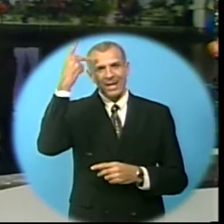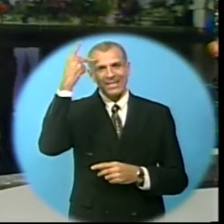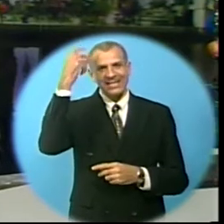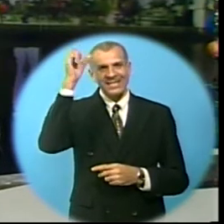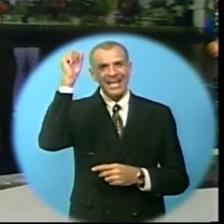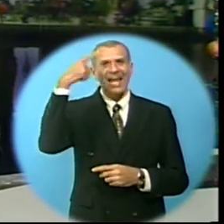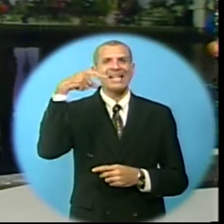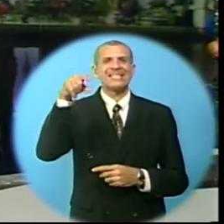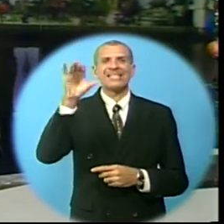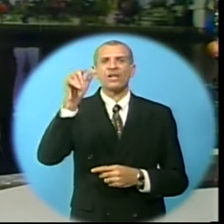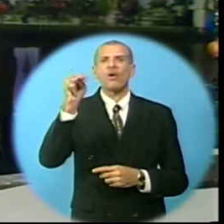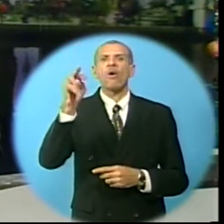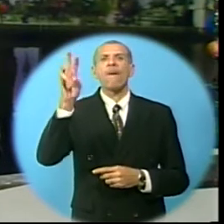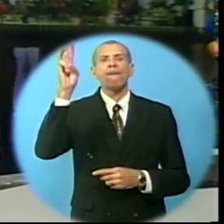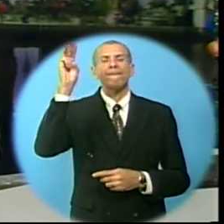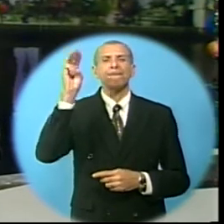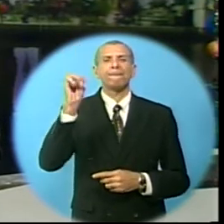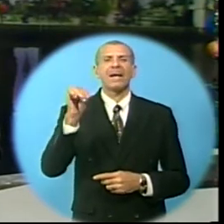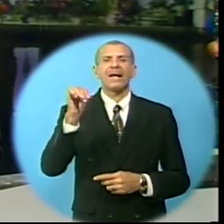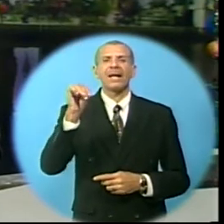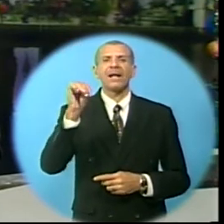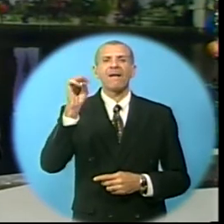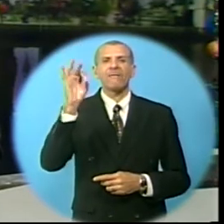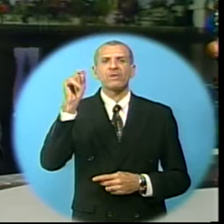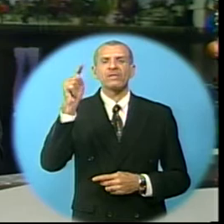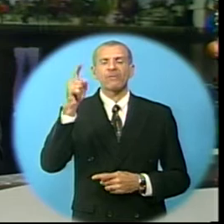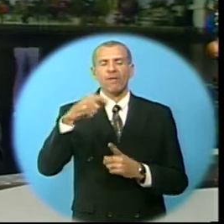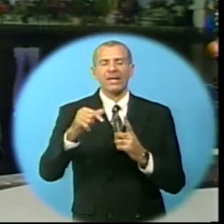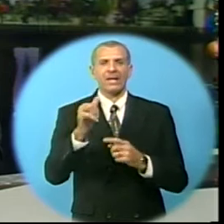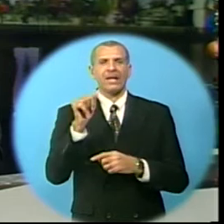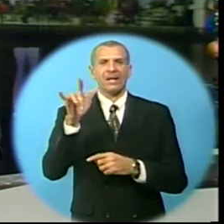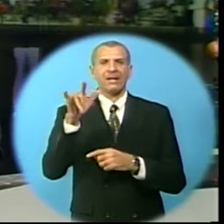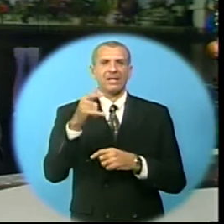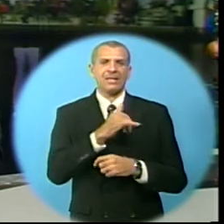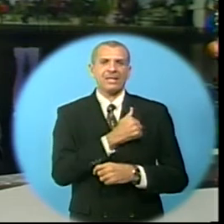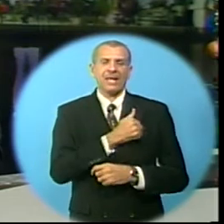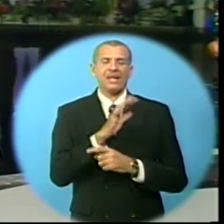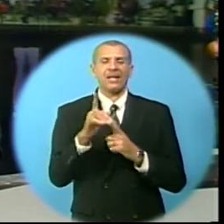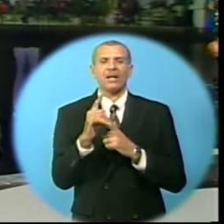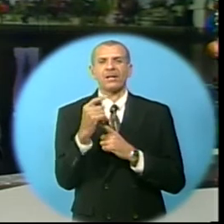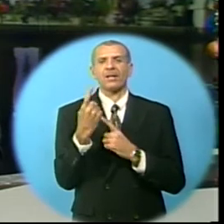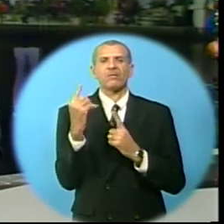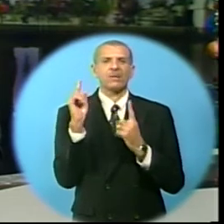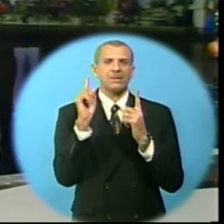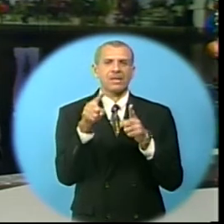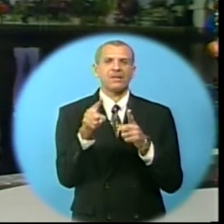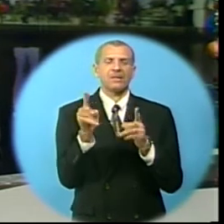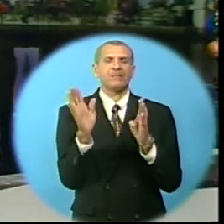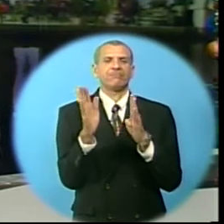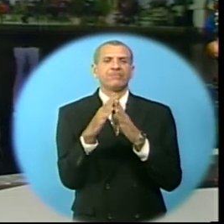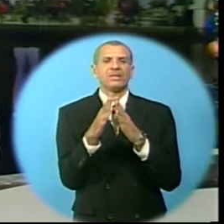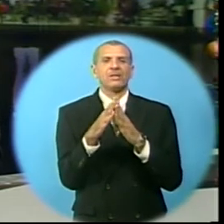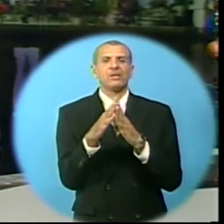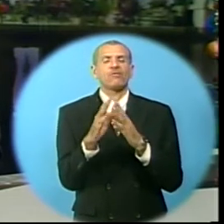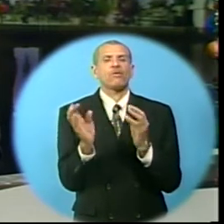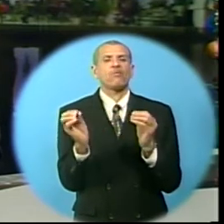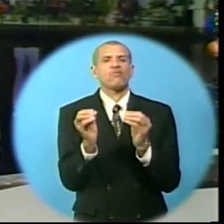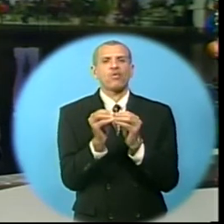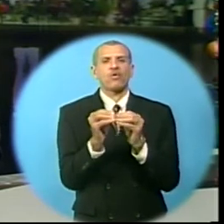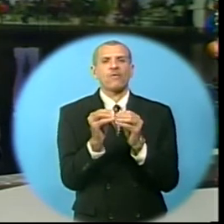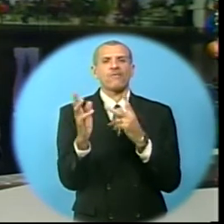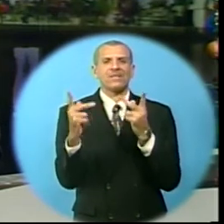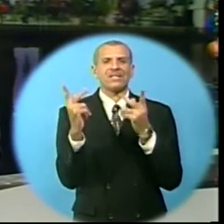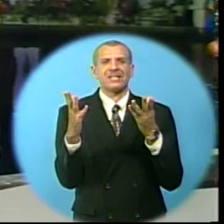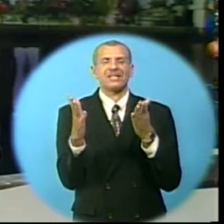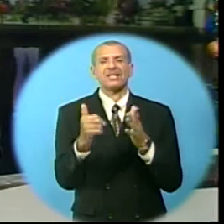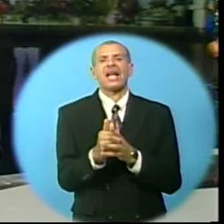of Air Canada, Michael Friesdahl, sees potential in a number of events hosted by the island throughout the year to attract more visitors, and he wants